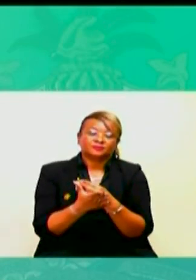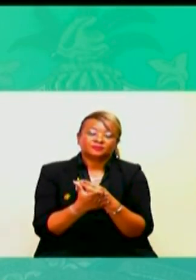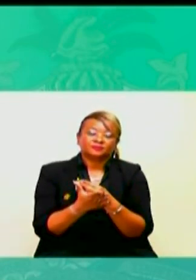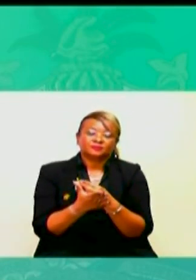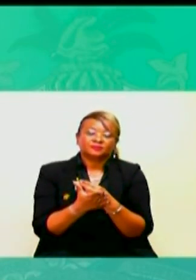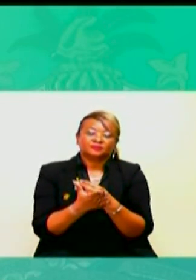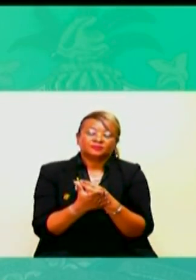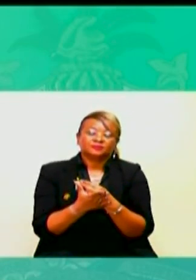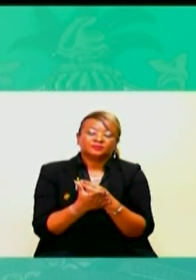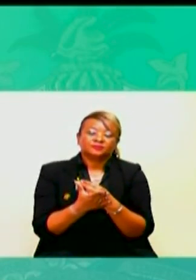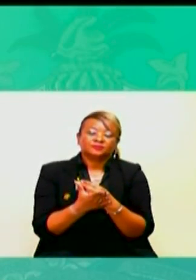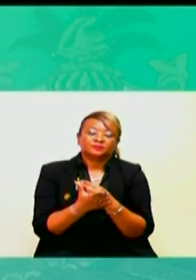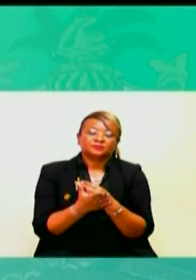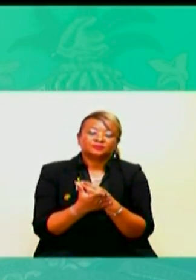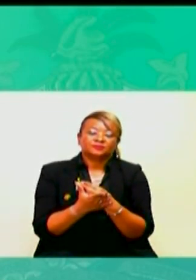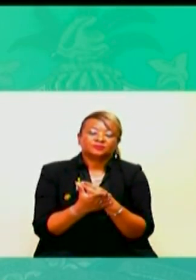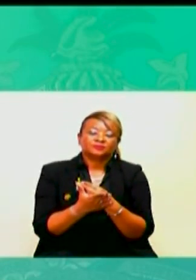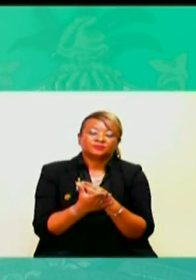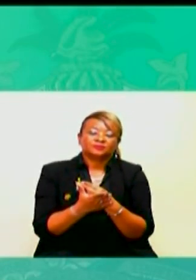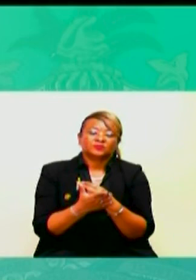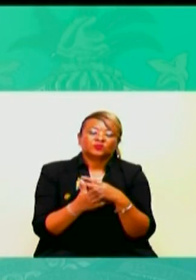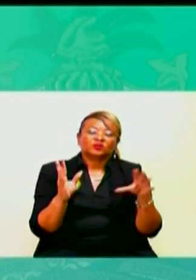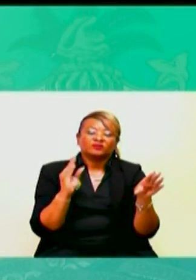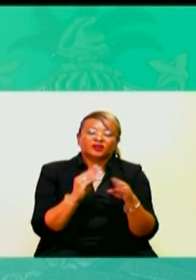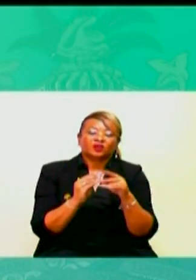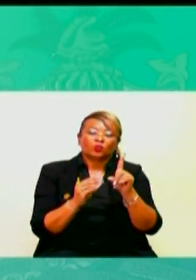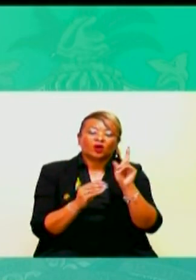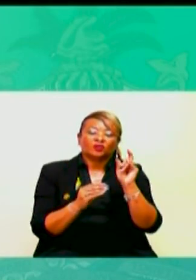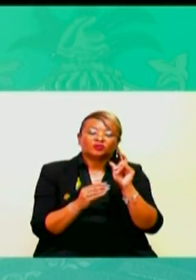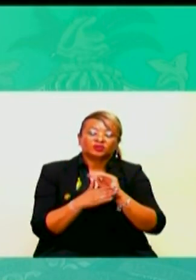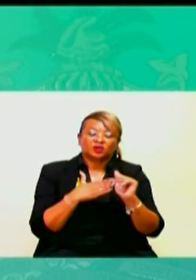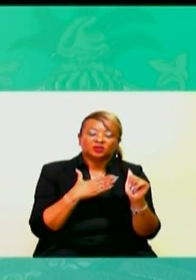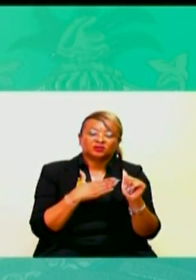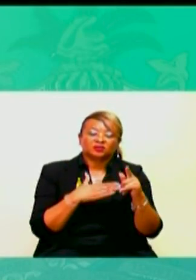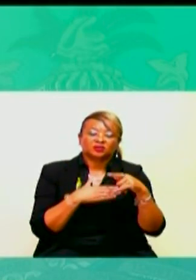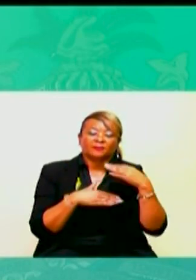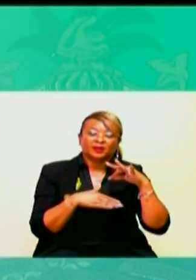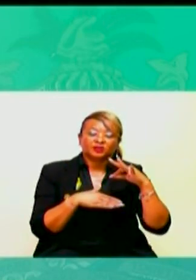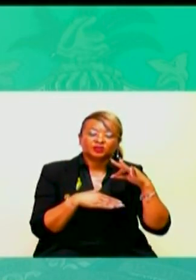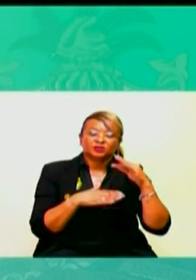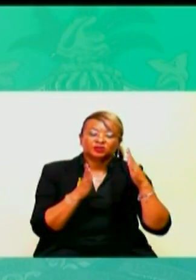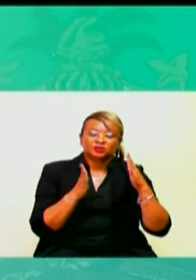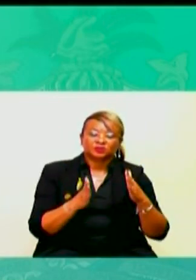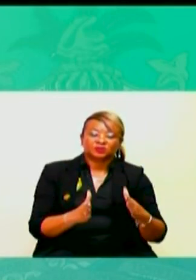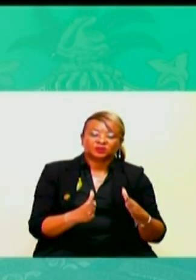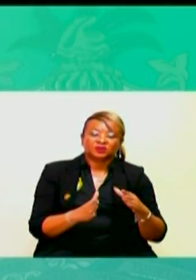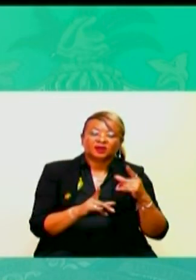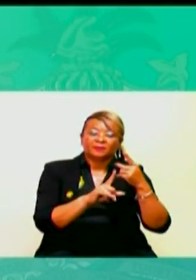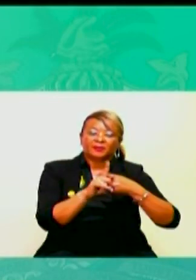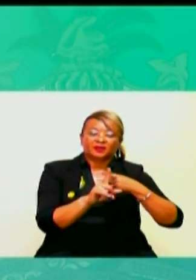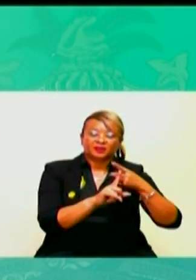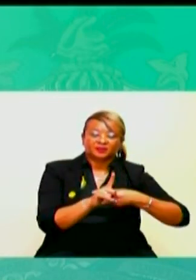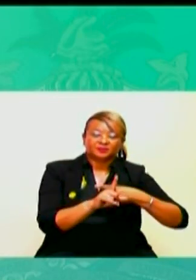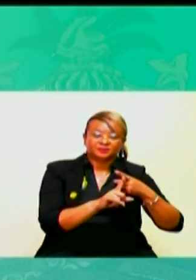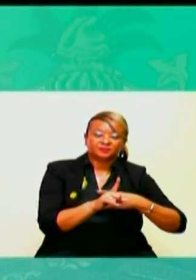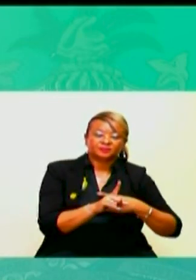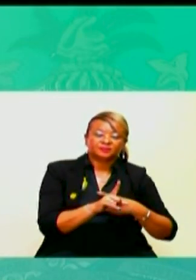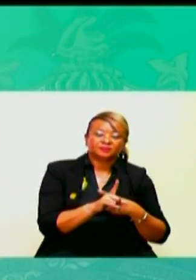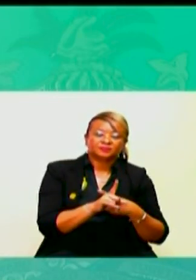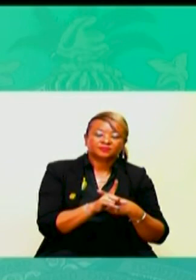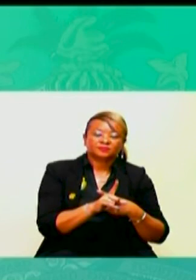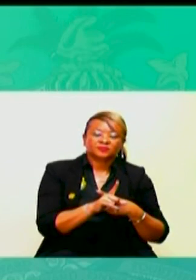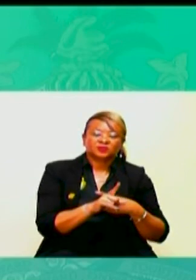Not to mention, we've added $100 to the pensioners monthly.